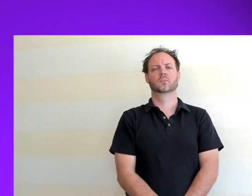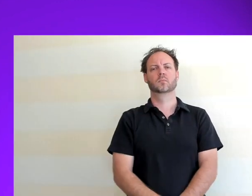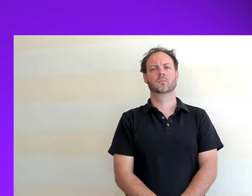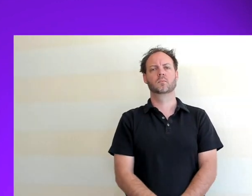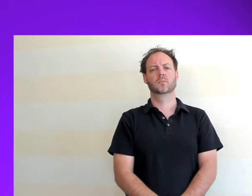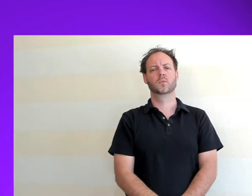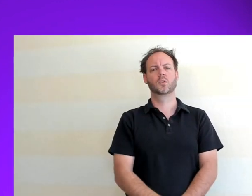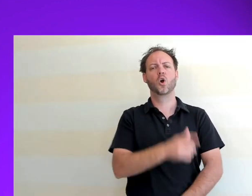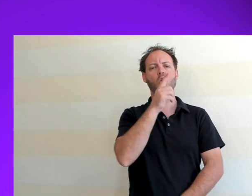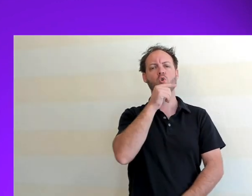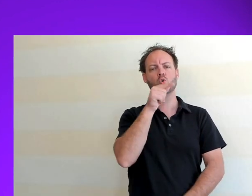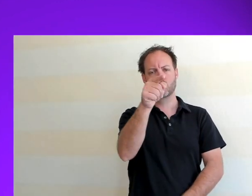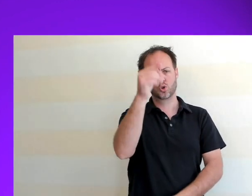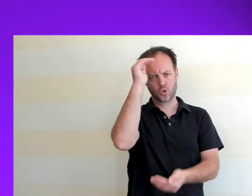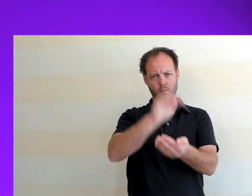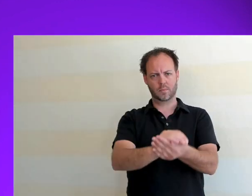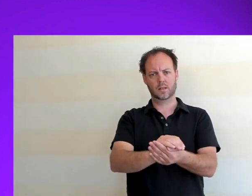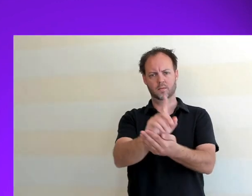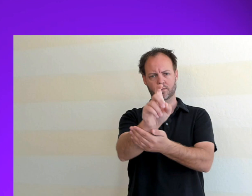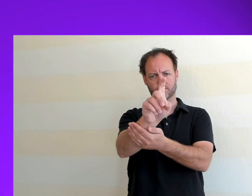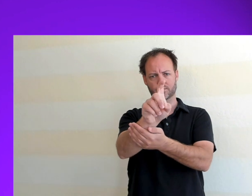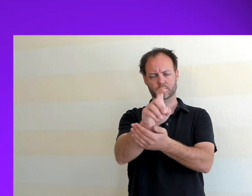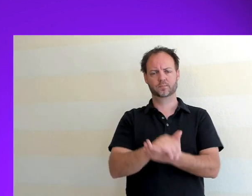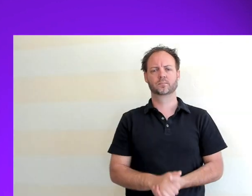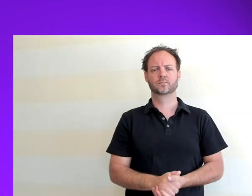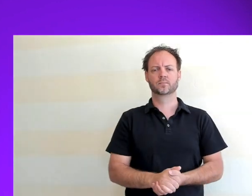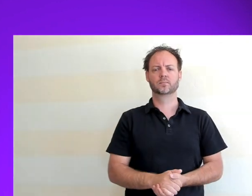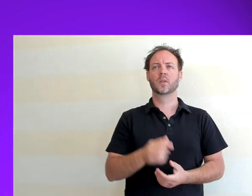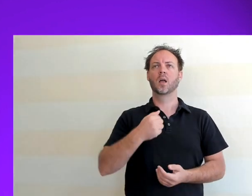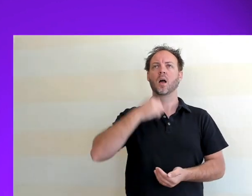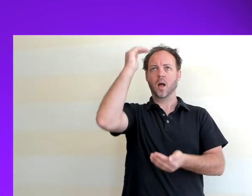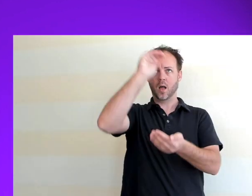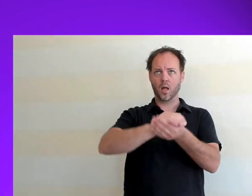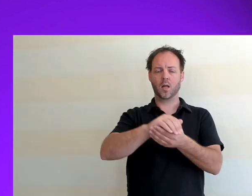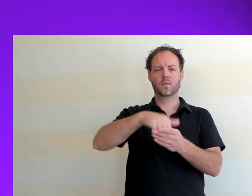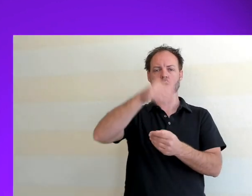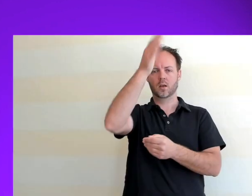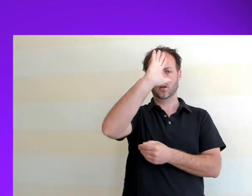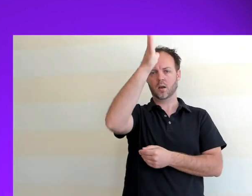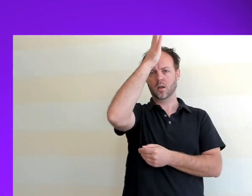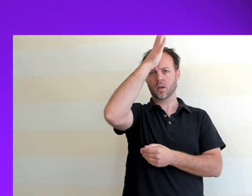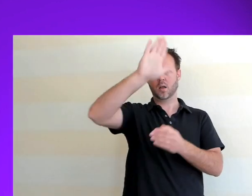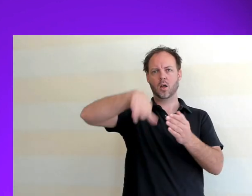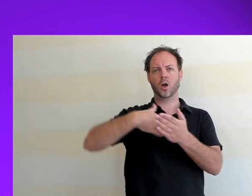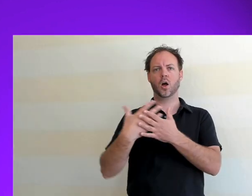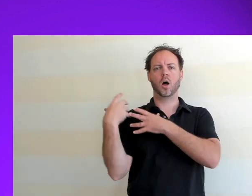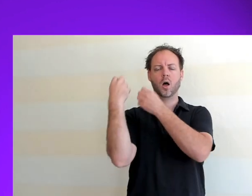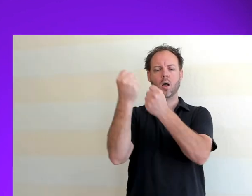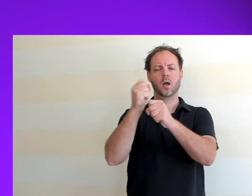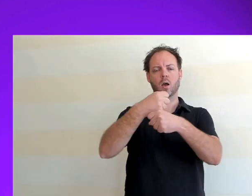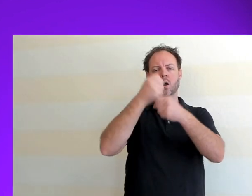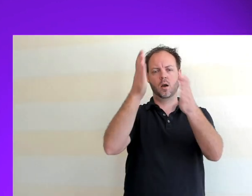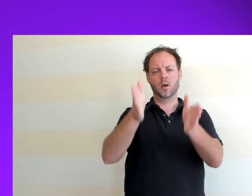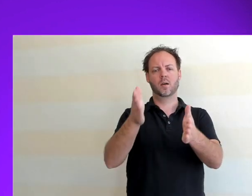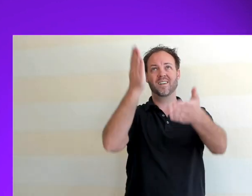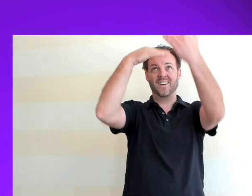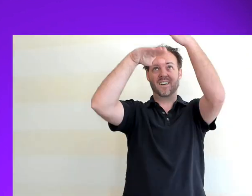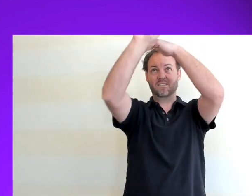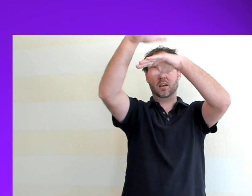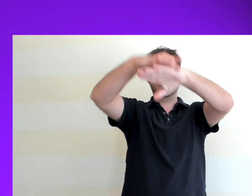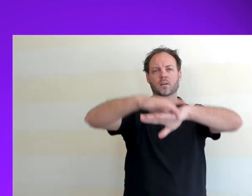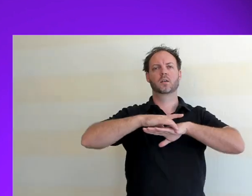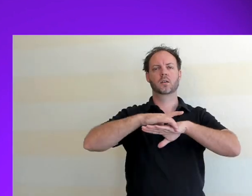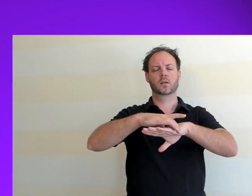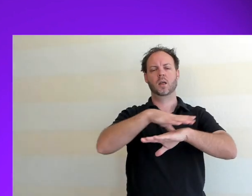them. In whom do you believe? I believe in God the Father Almighty, maker